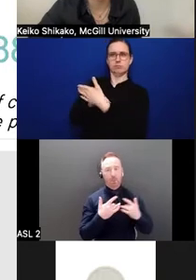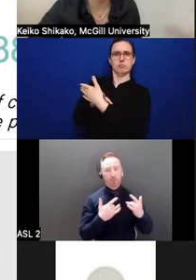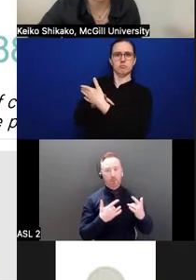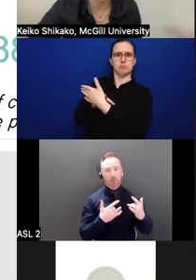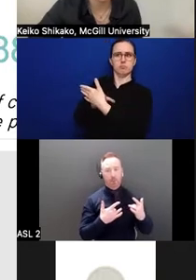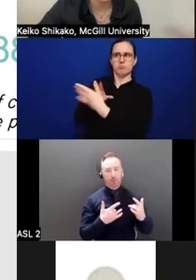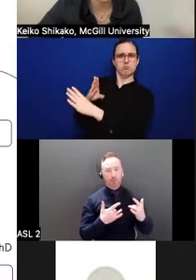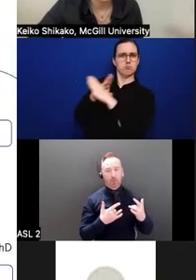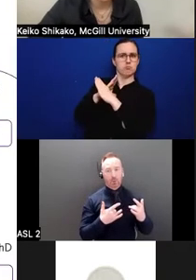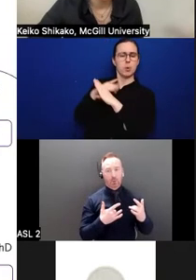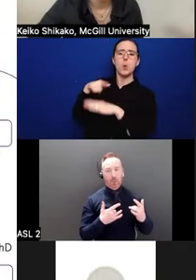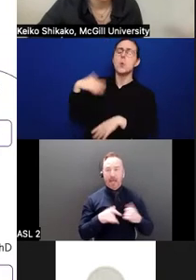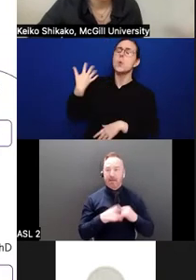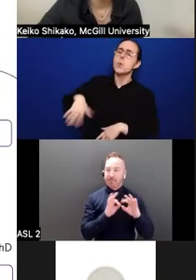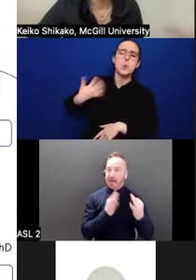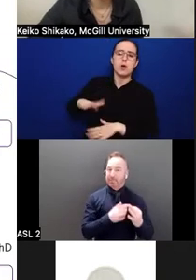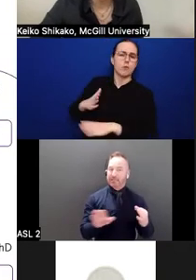in the survey.